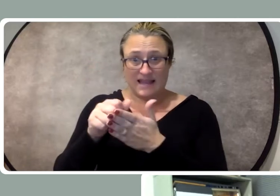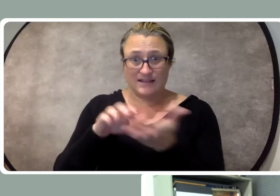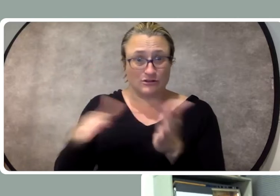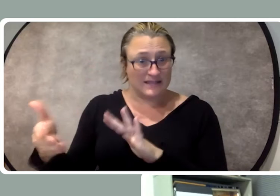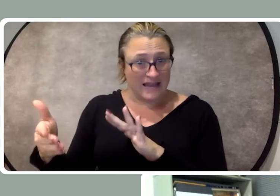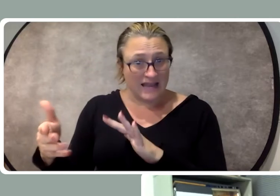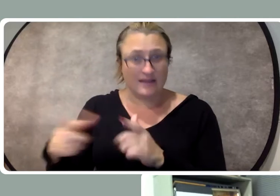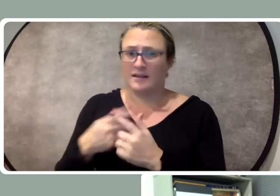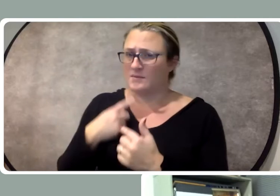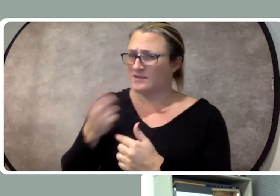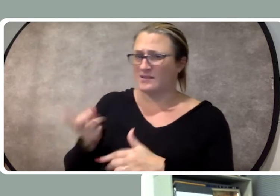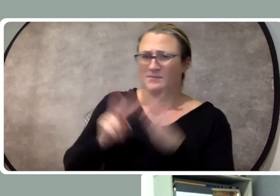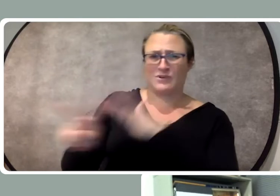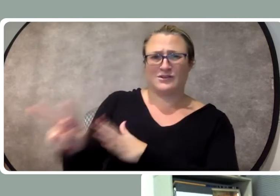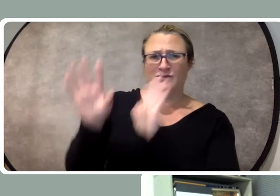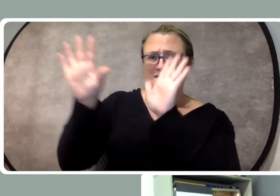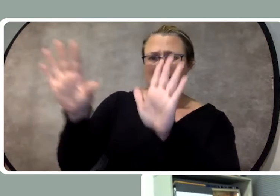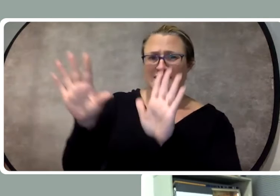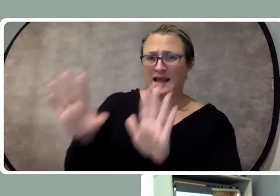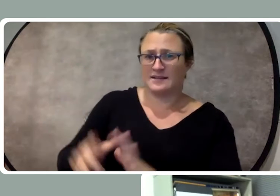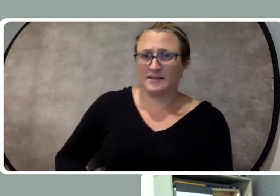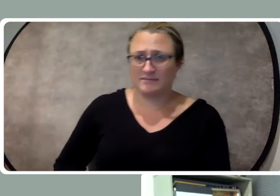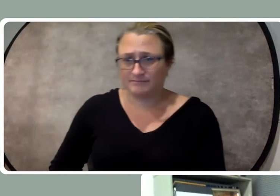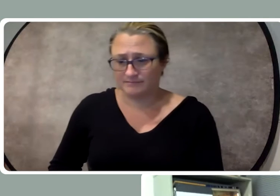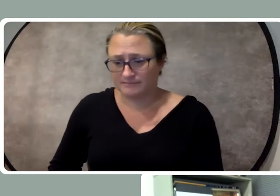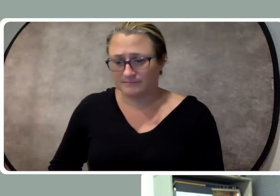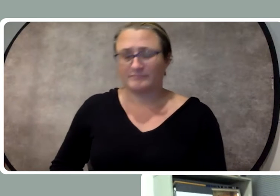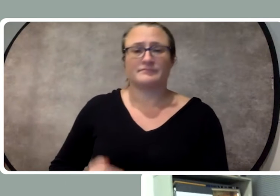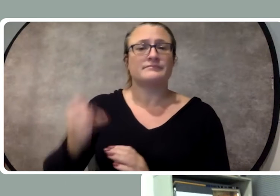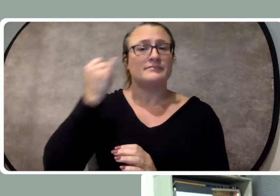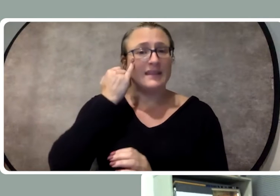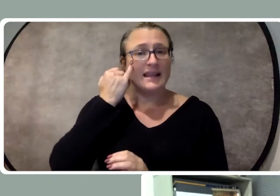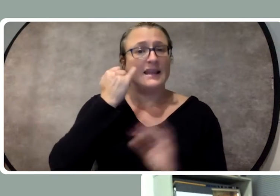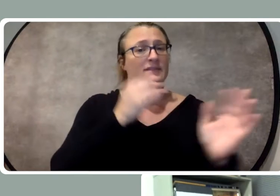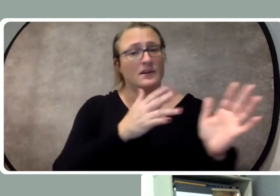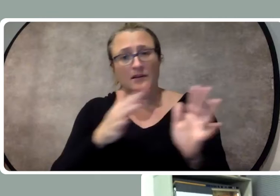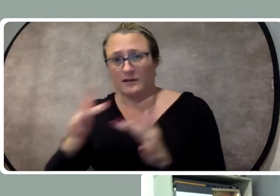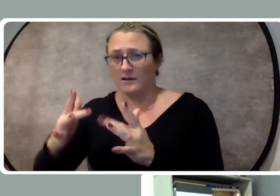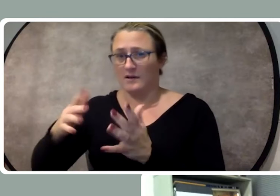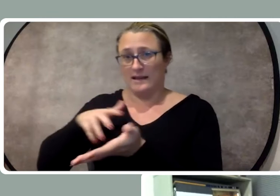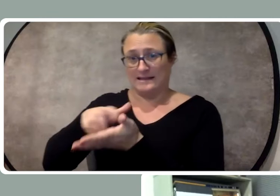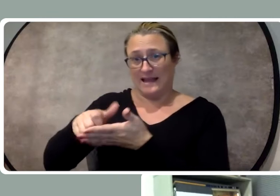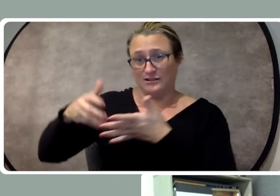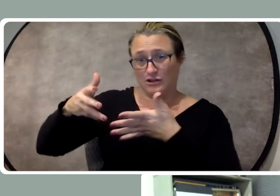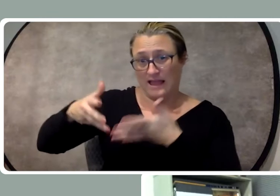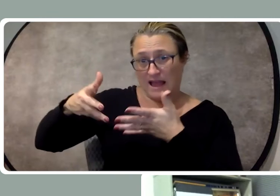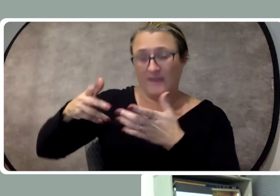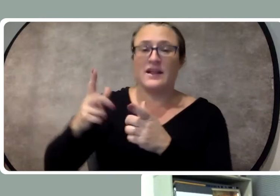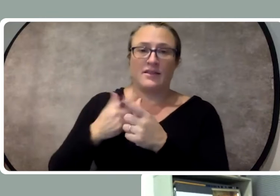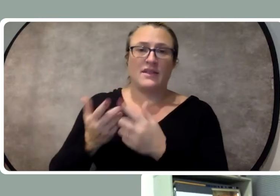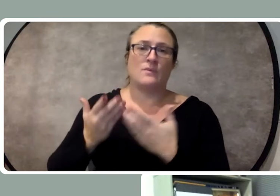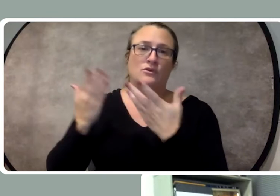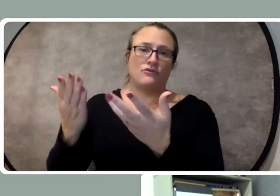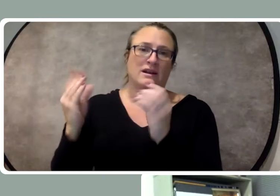that the prognosis is excellent. If there's cancer left over, then we generally recommend more treatment